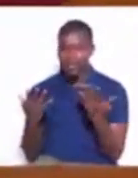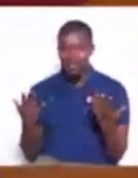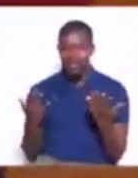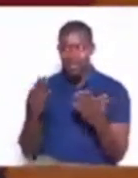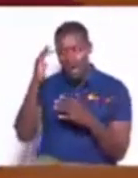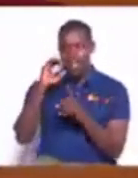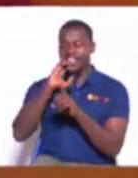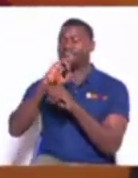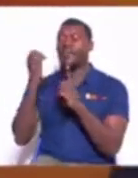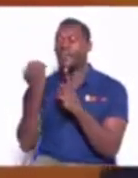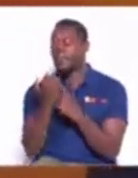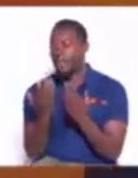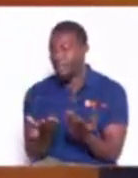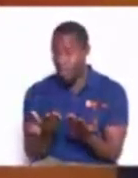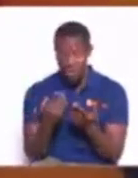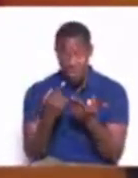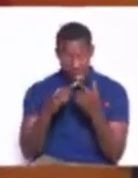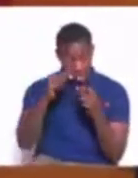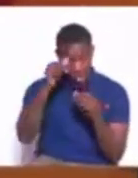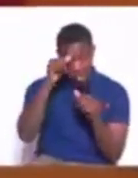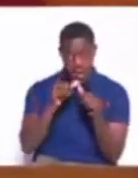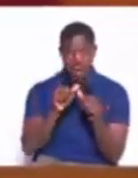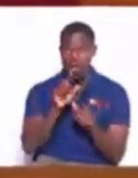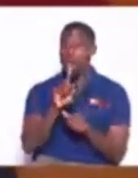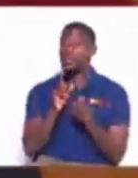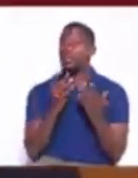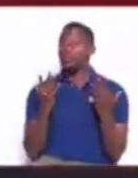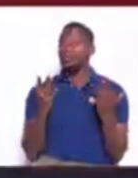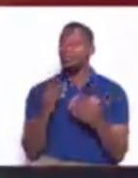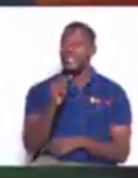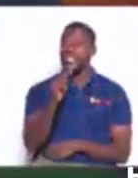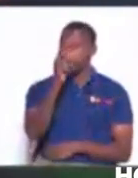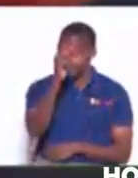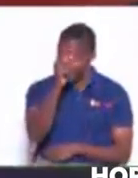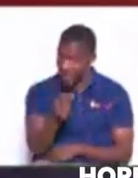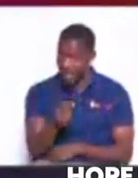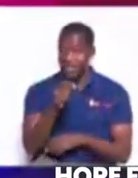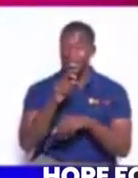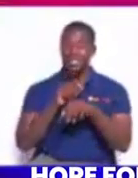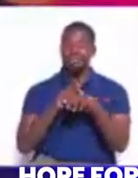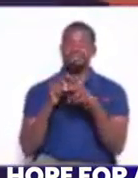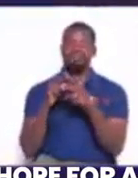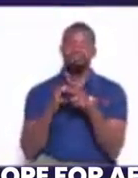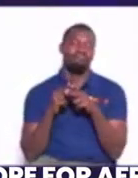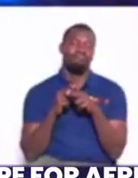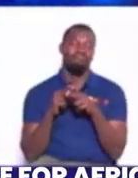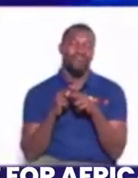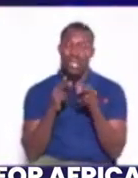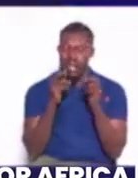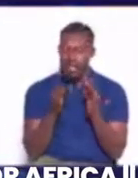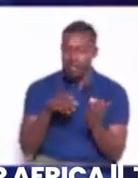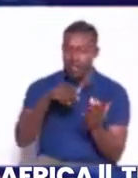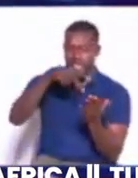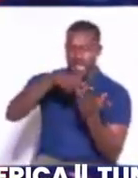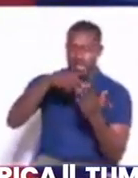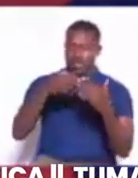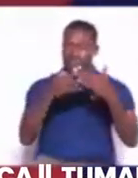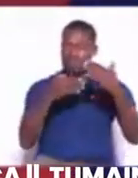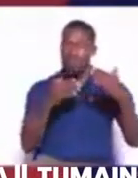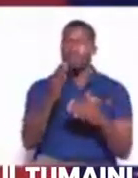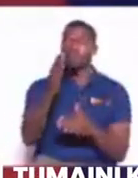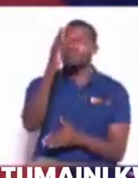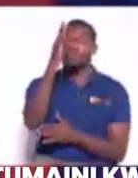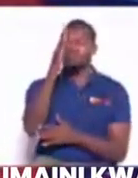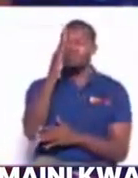environment. In the judgment hour of this earth's history, when we stand before the judge of all the universe, we